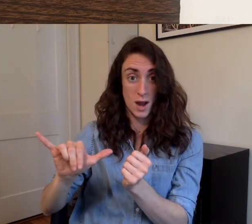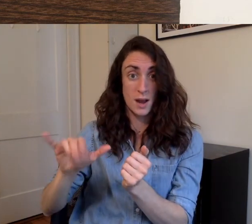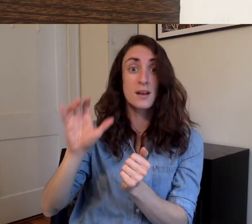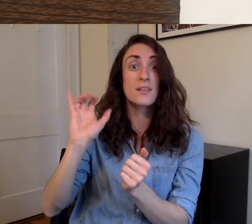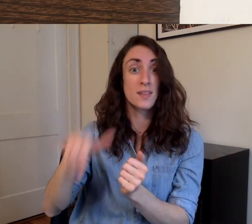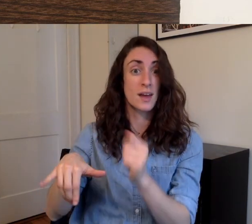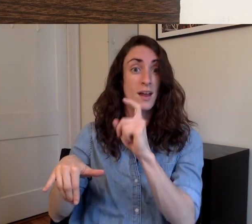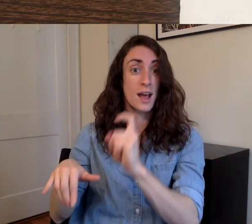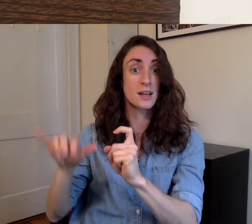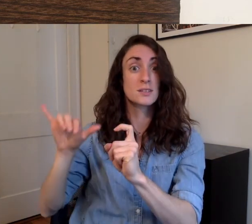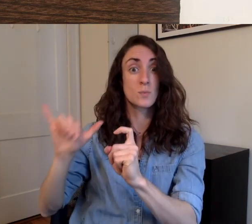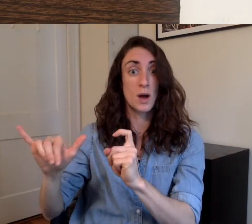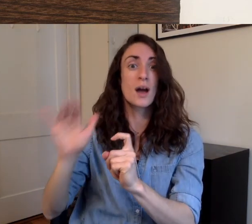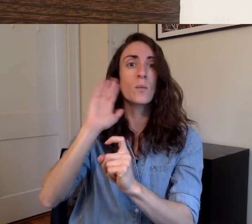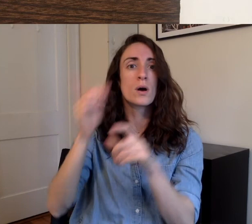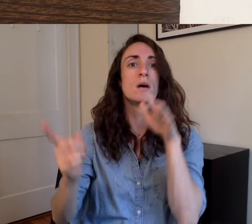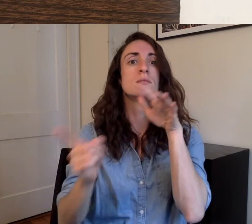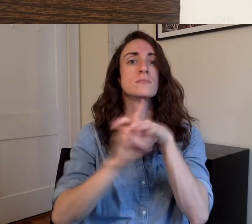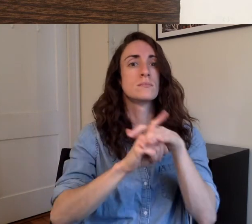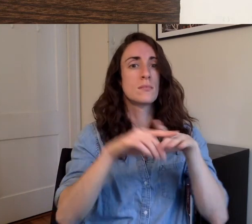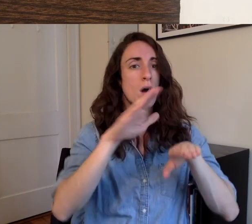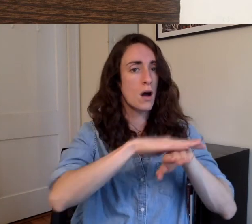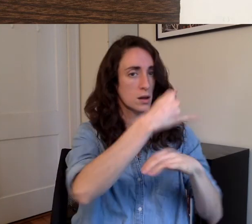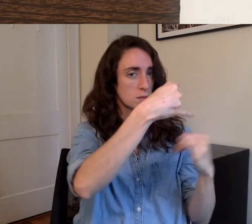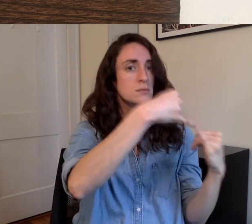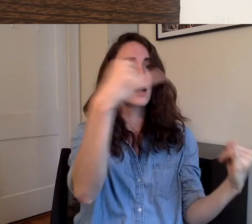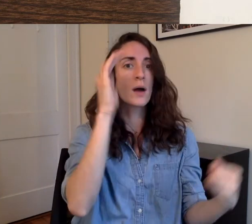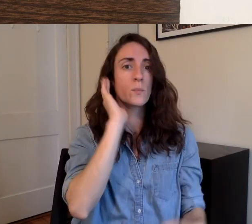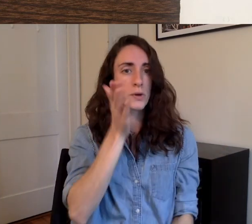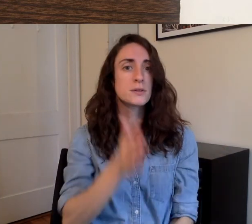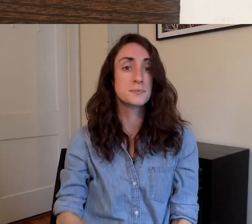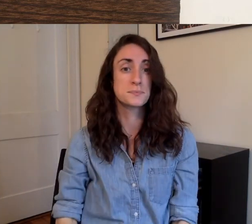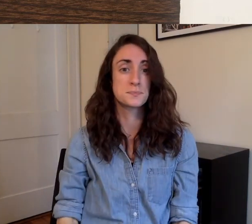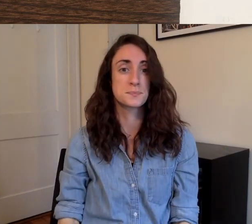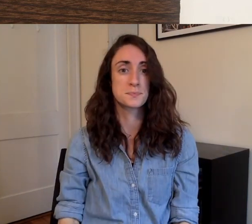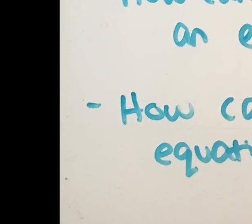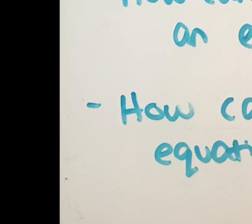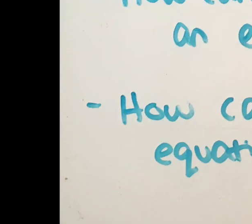solve for y, and that pair, x and y, would appear on this blue line.